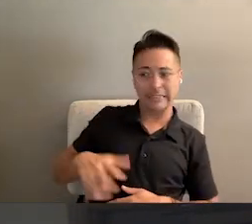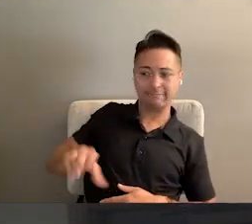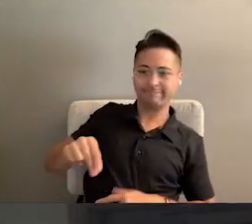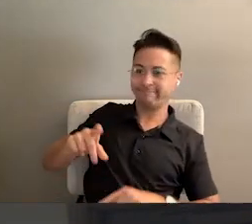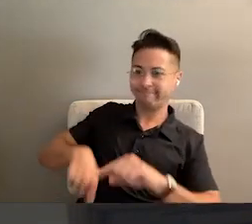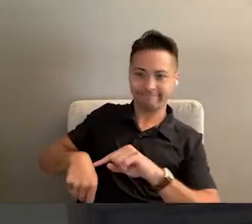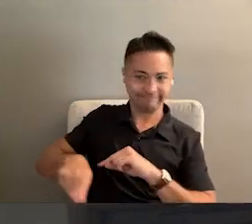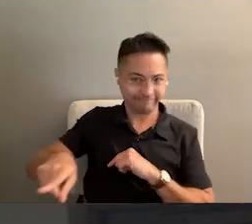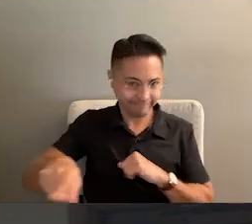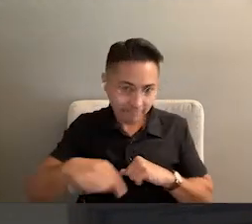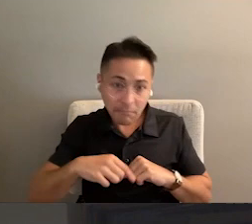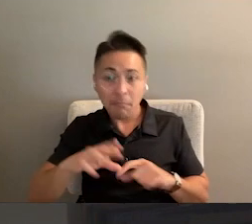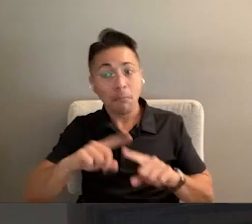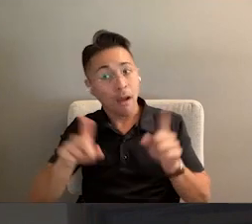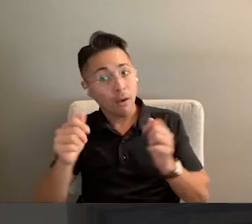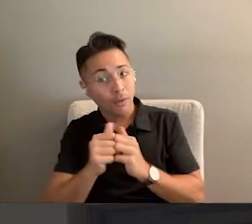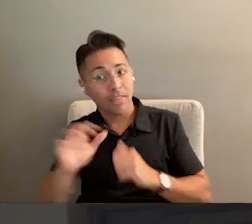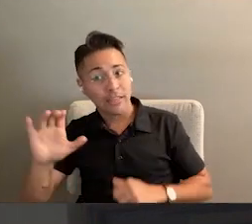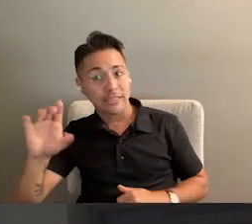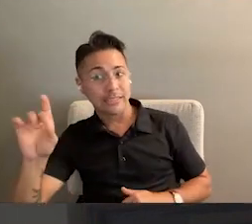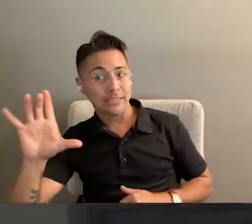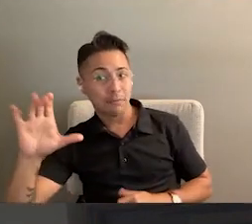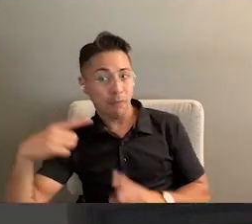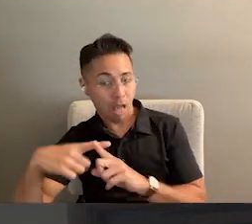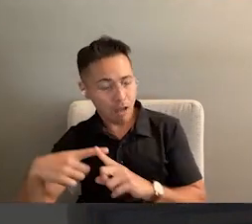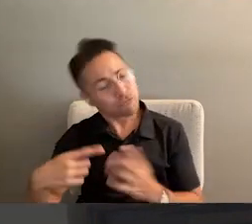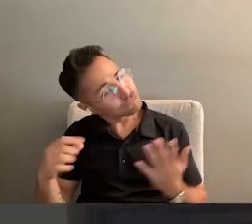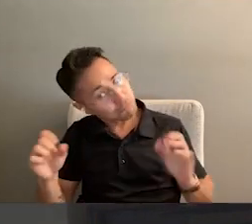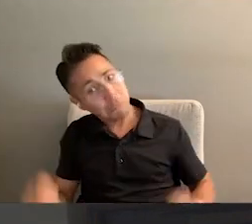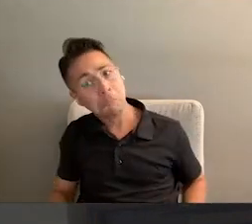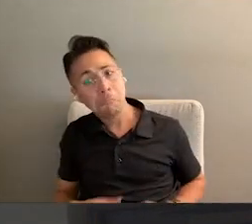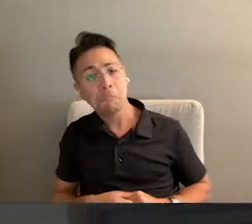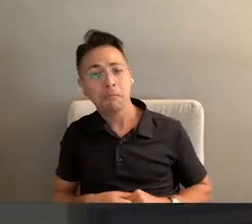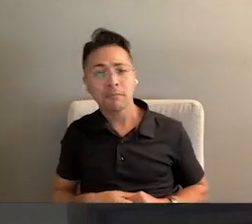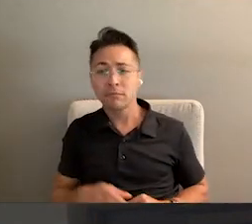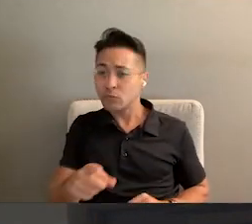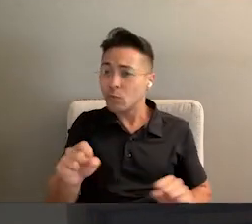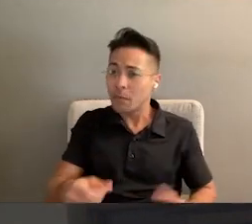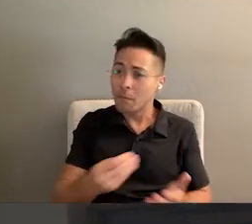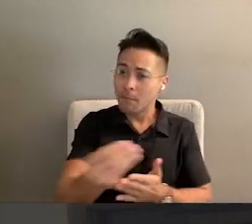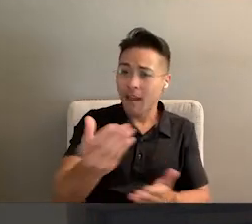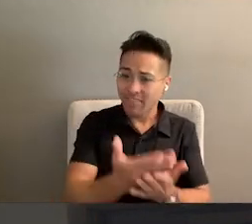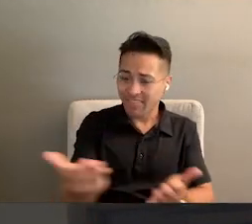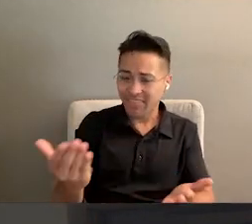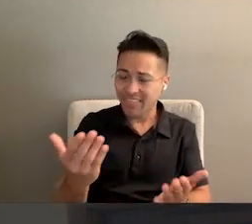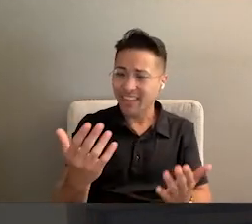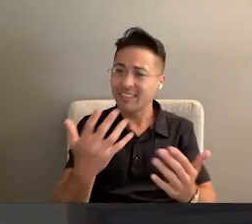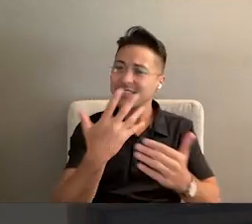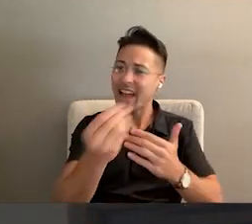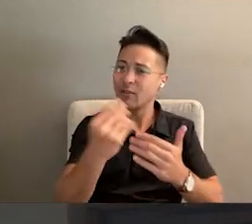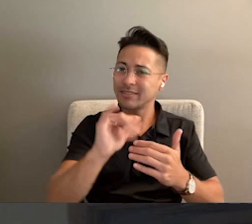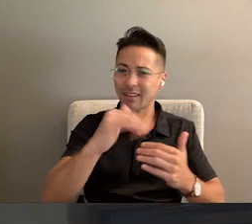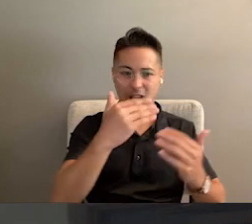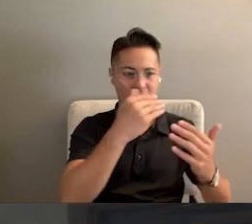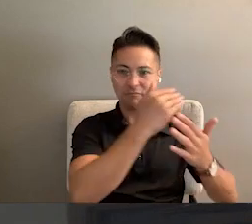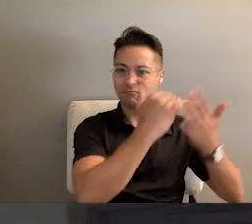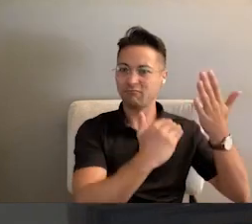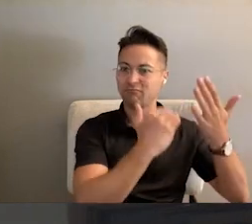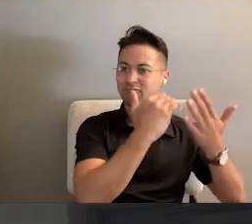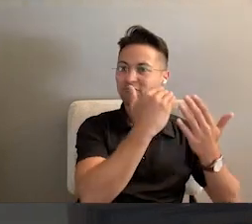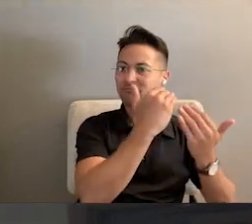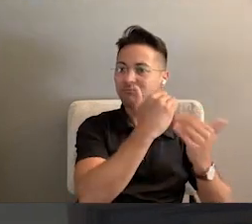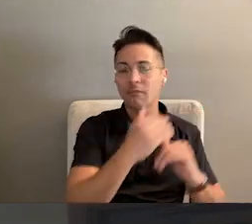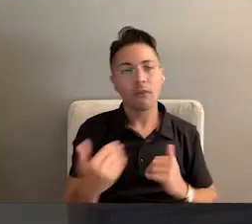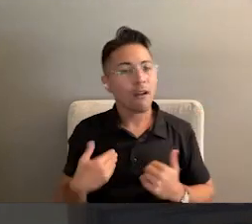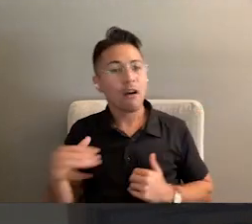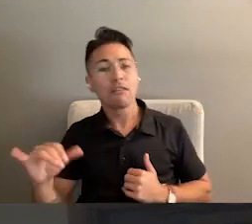on the waiver. That's something that the waiver would say no. But on CDC Plus, it's an option. So you can